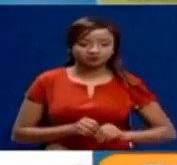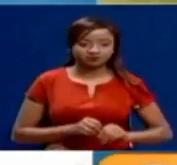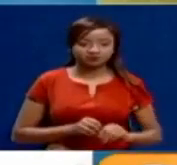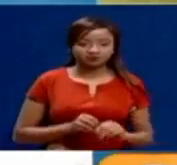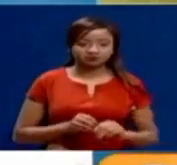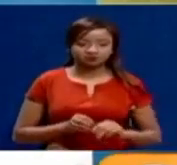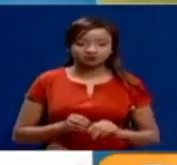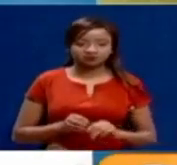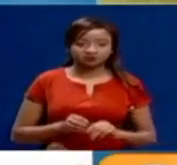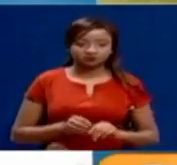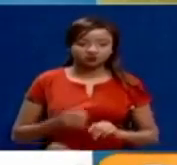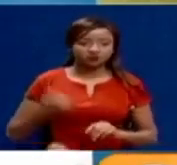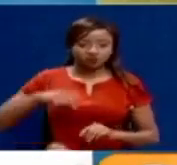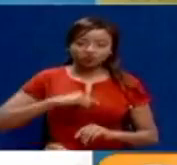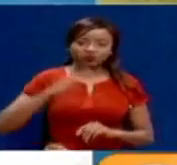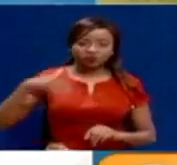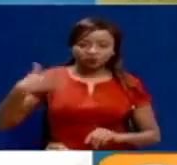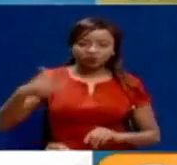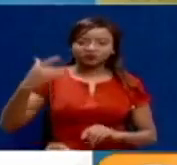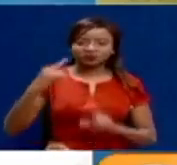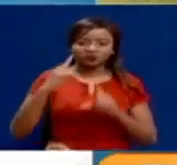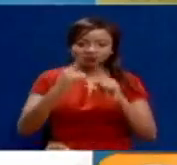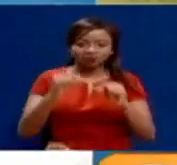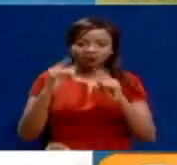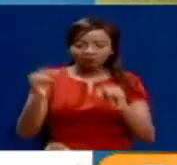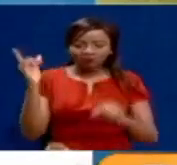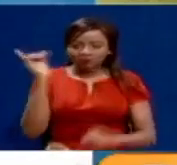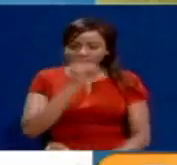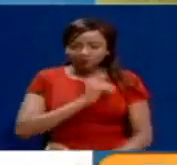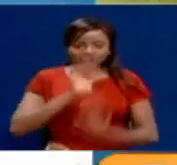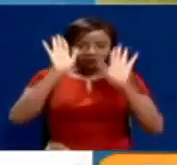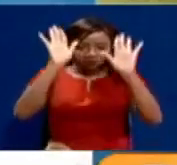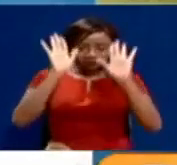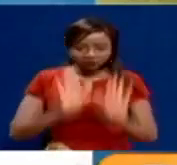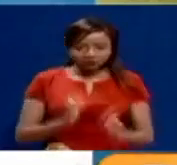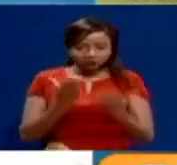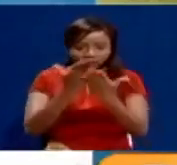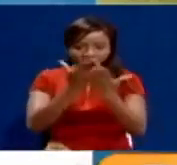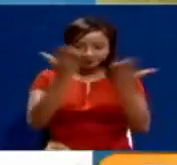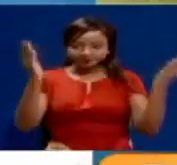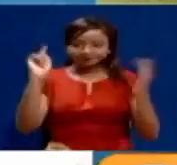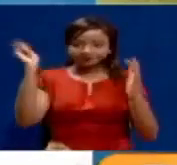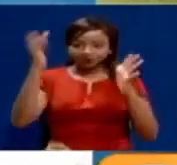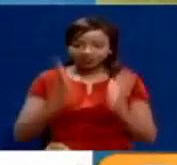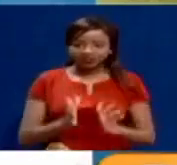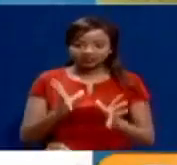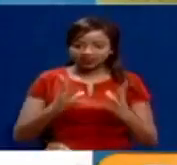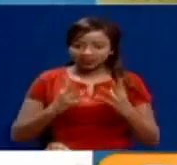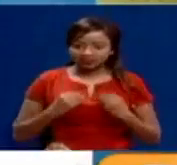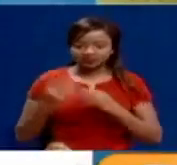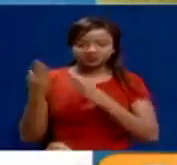We have said repeatedly here, it's important. Kenyans must take the responsibility.